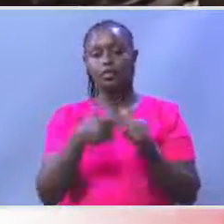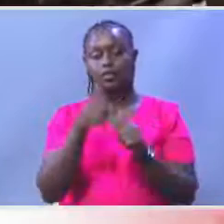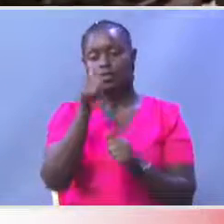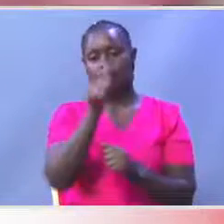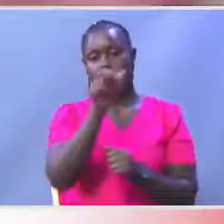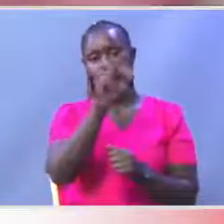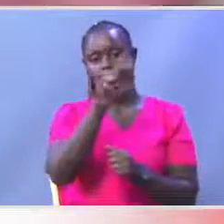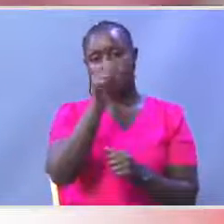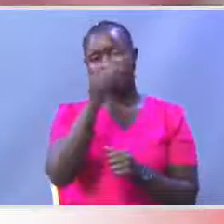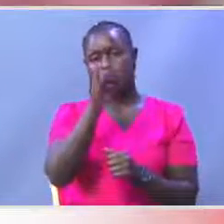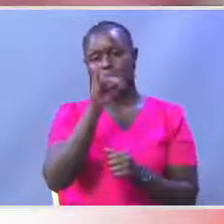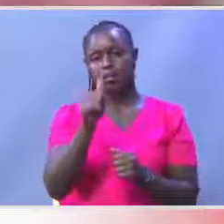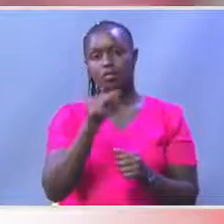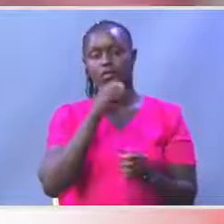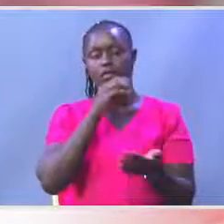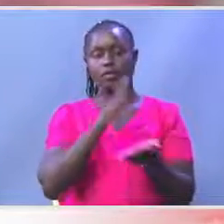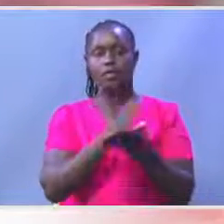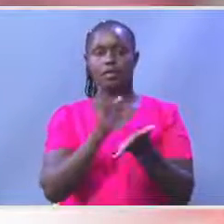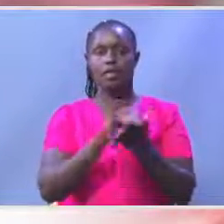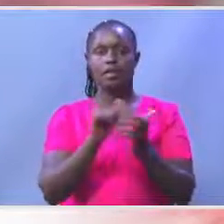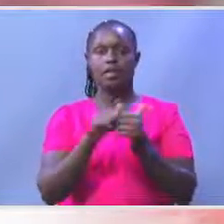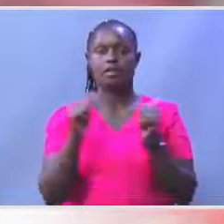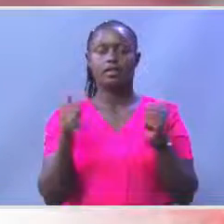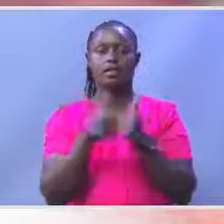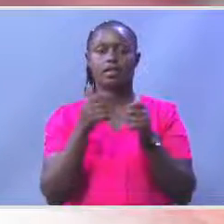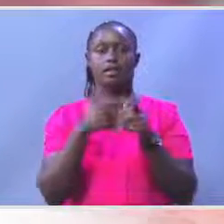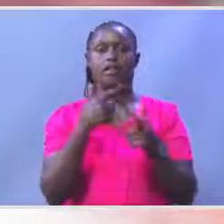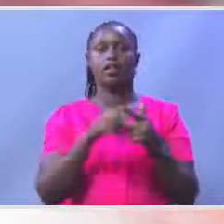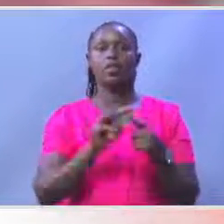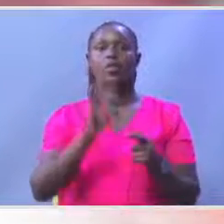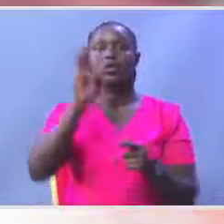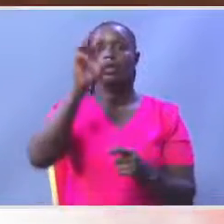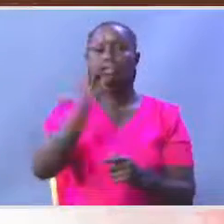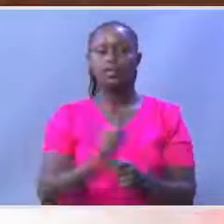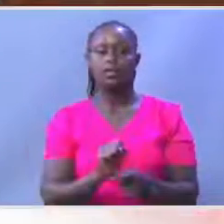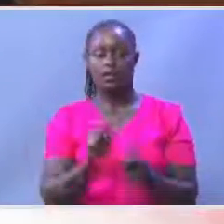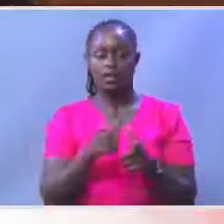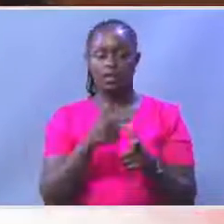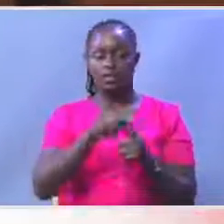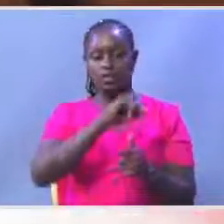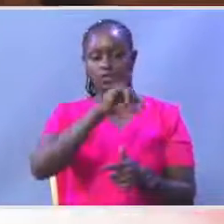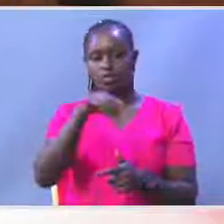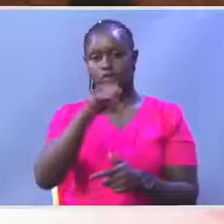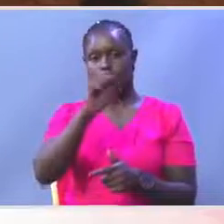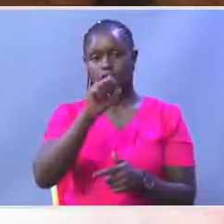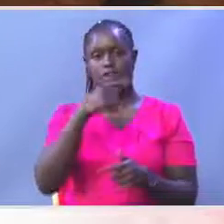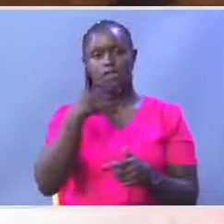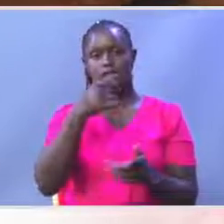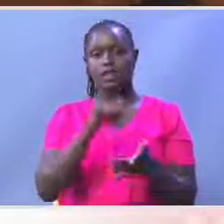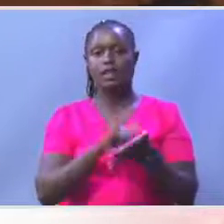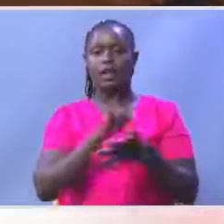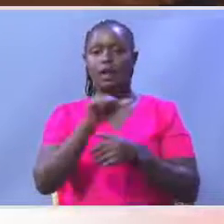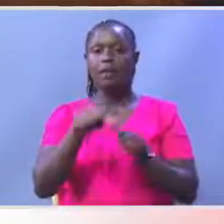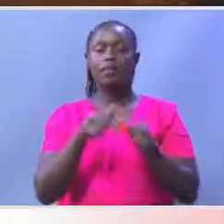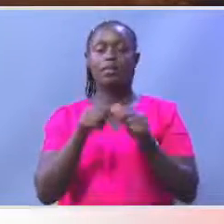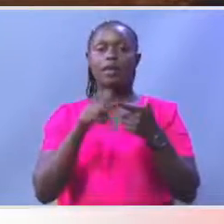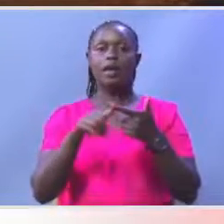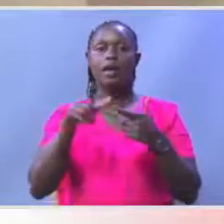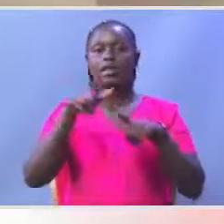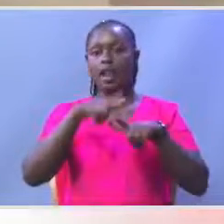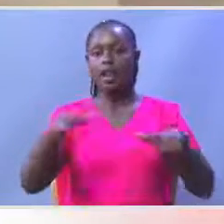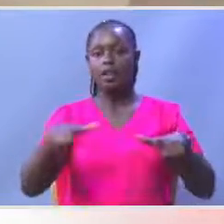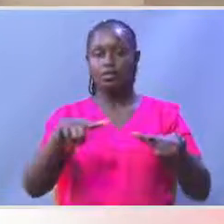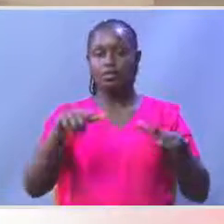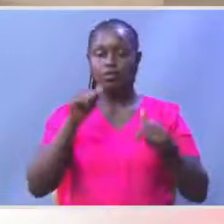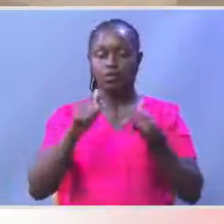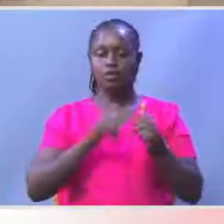Mandera Highway. Confirming the incident, Wajir South Deputy County Commissioner Josphat Biwot said aboard the Land Cruiser that was headed to